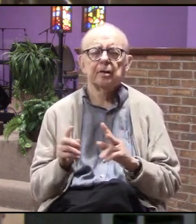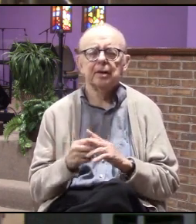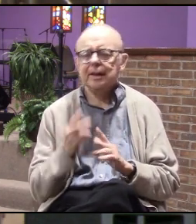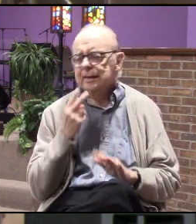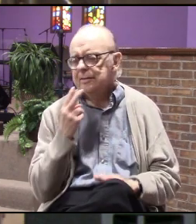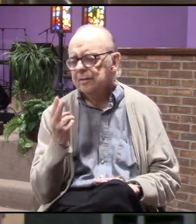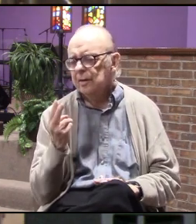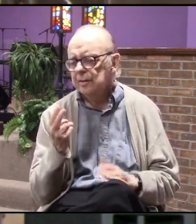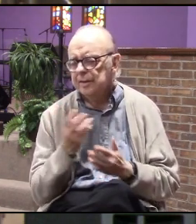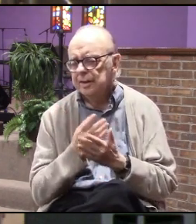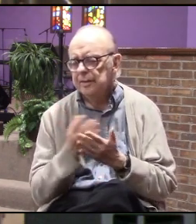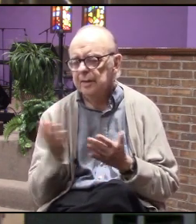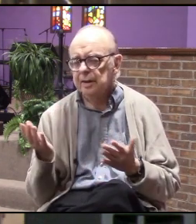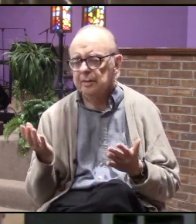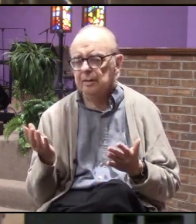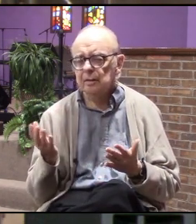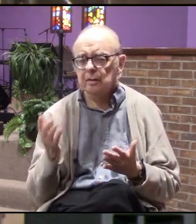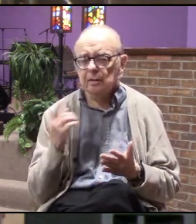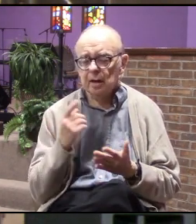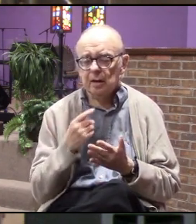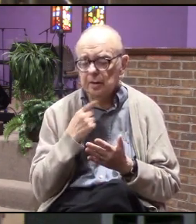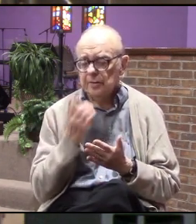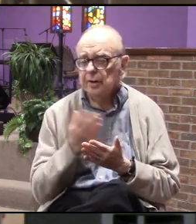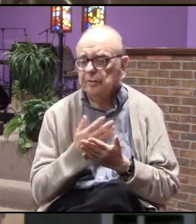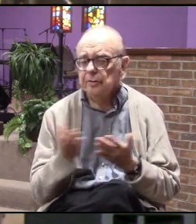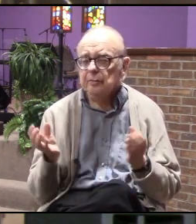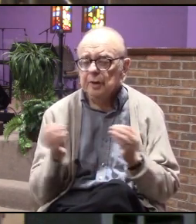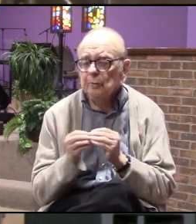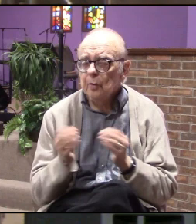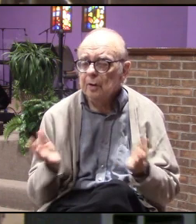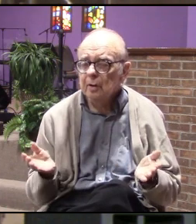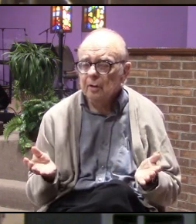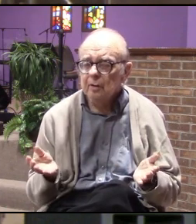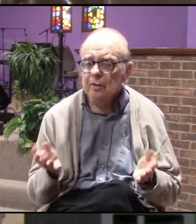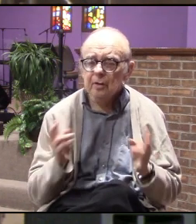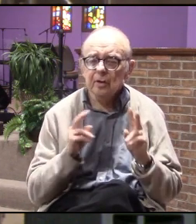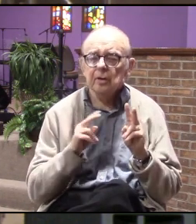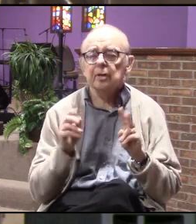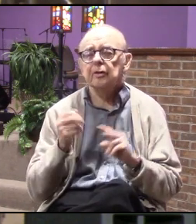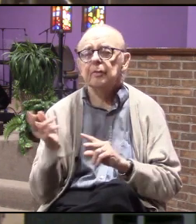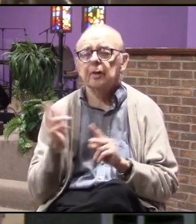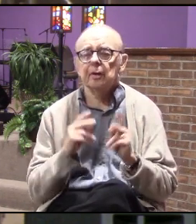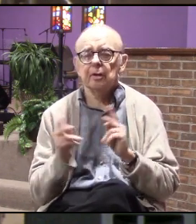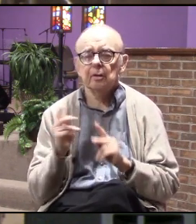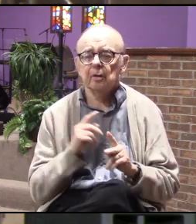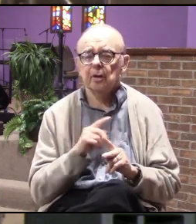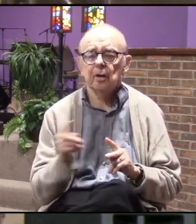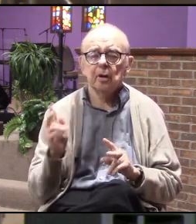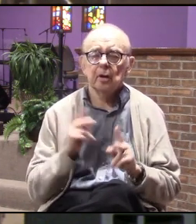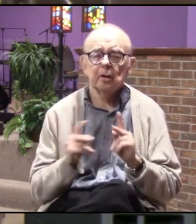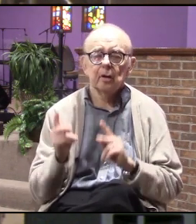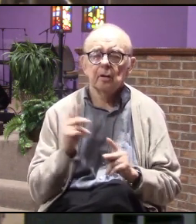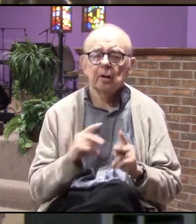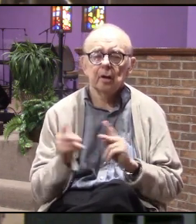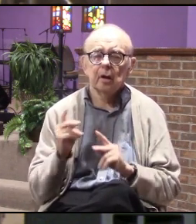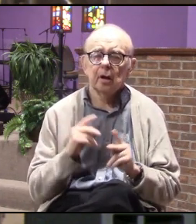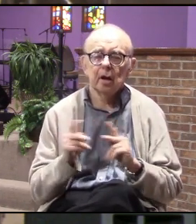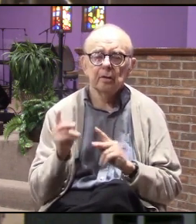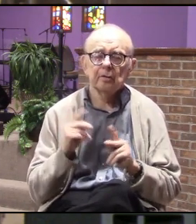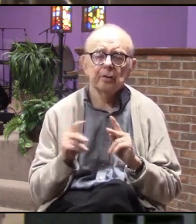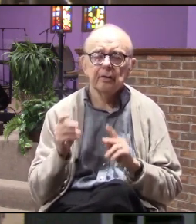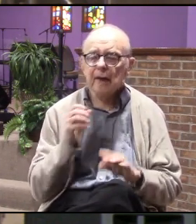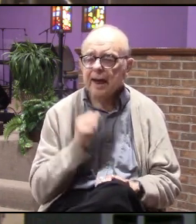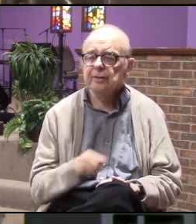start seeing these. But can I tell you something else? Look at some of the others. These are people that are in their 70s